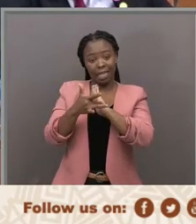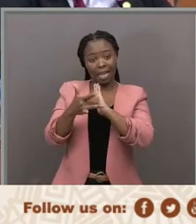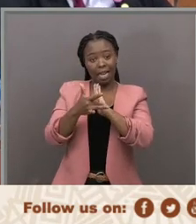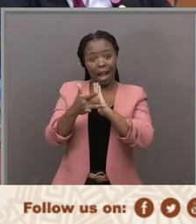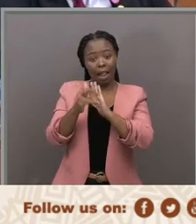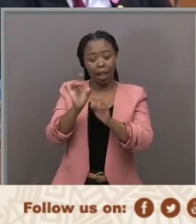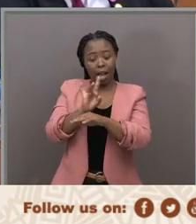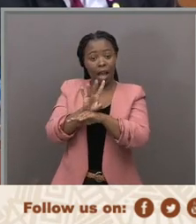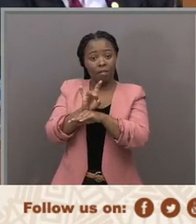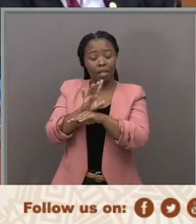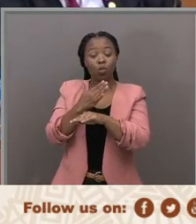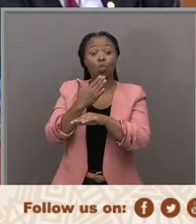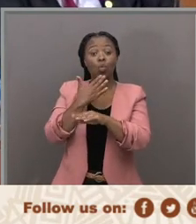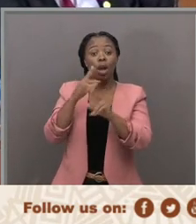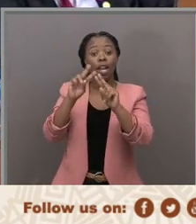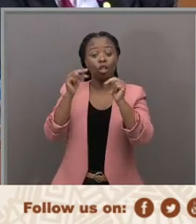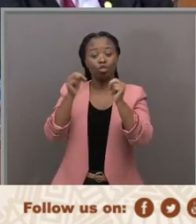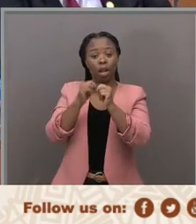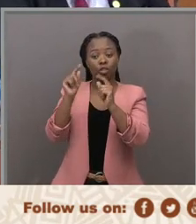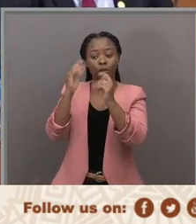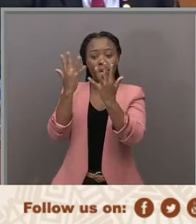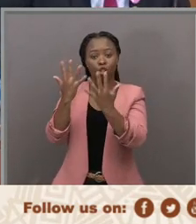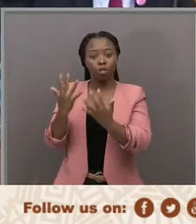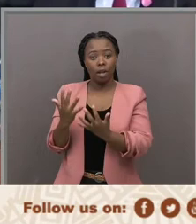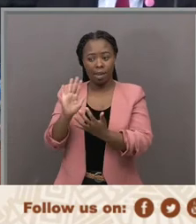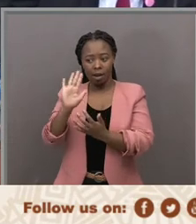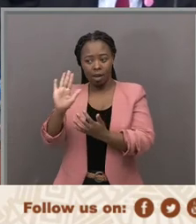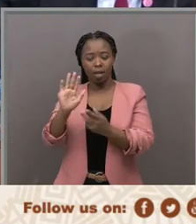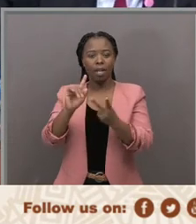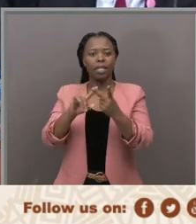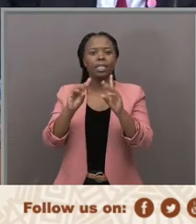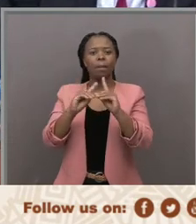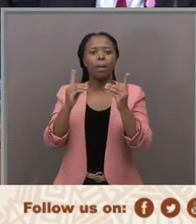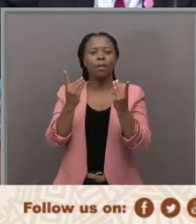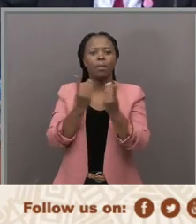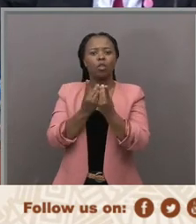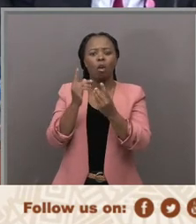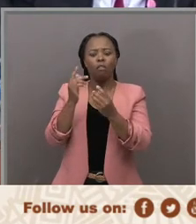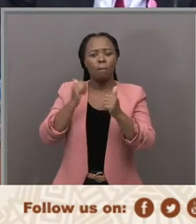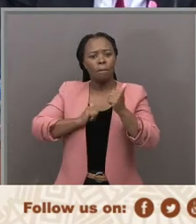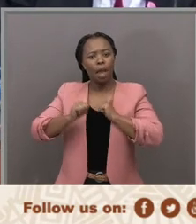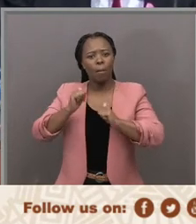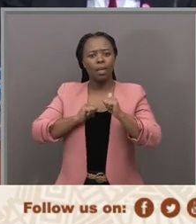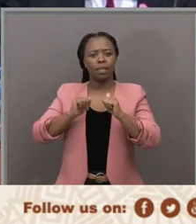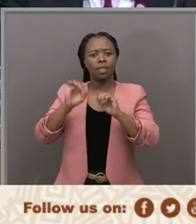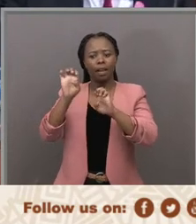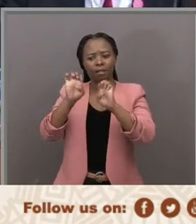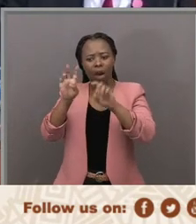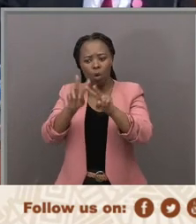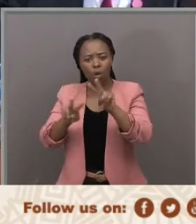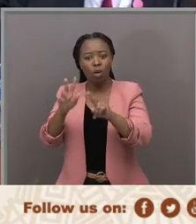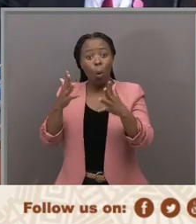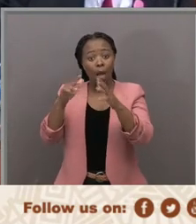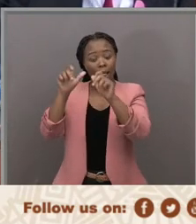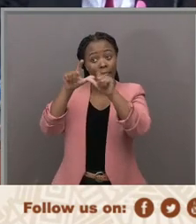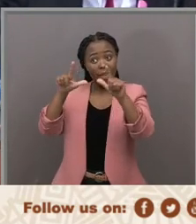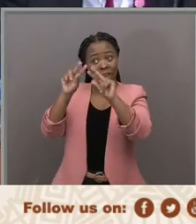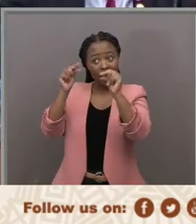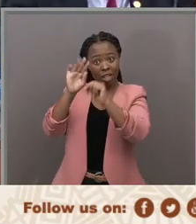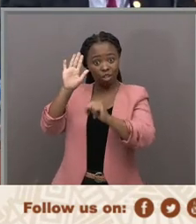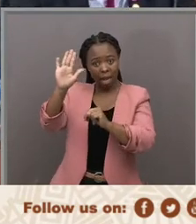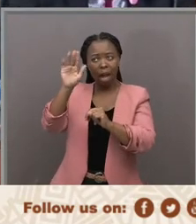of National Treasury, and the Department of Performance Monitoring and Evaluation at a national level have all been working with